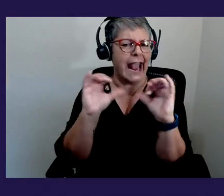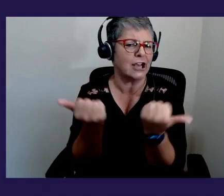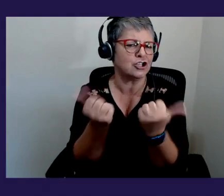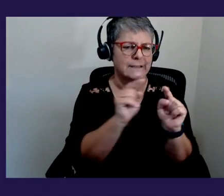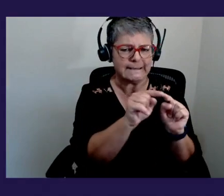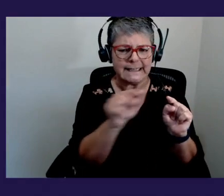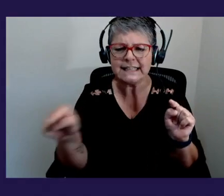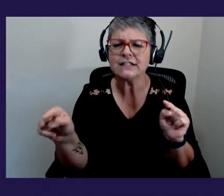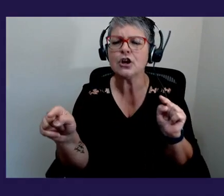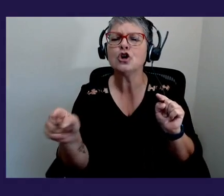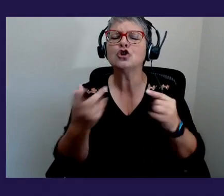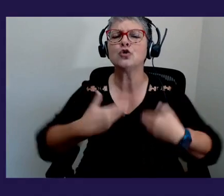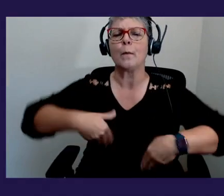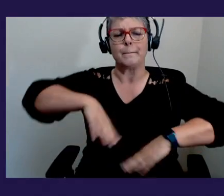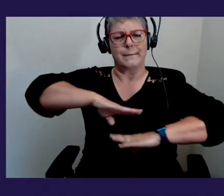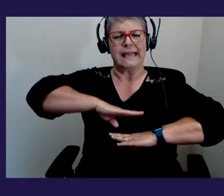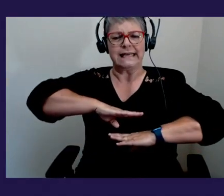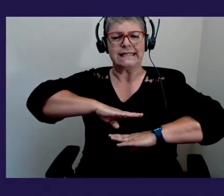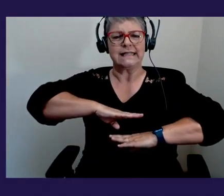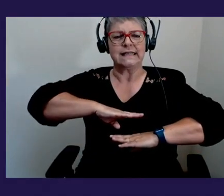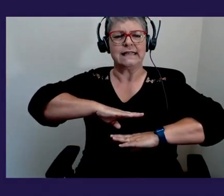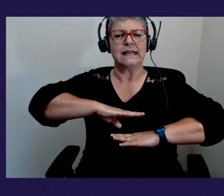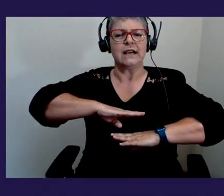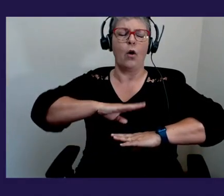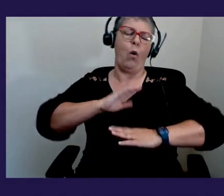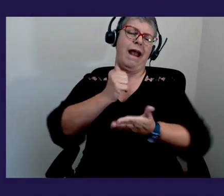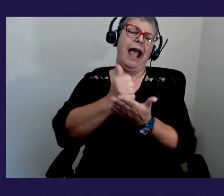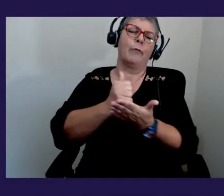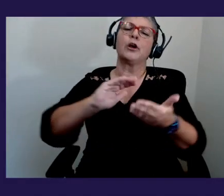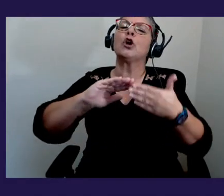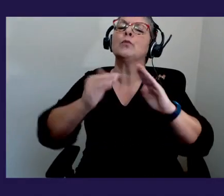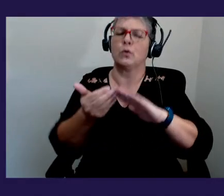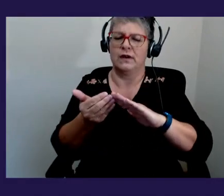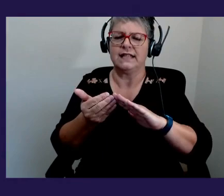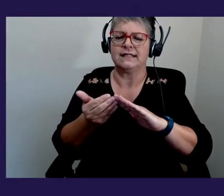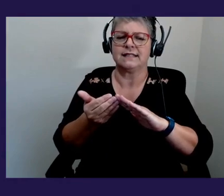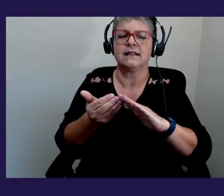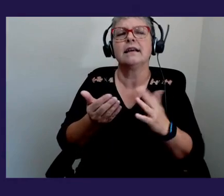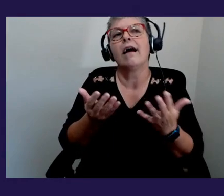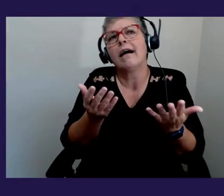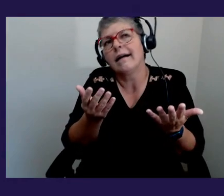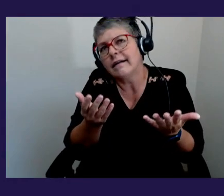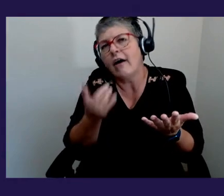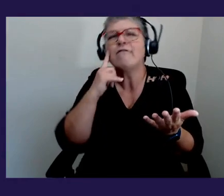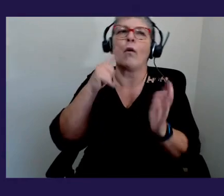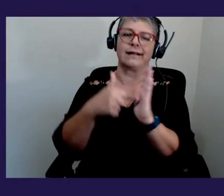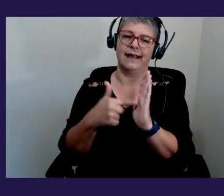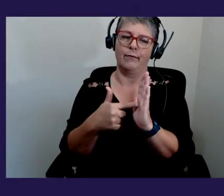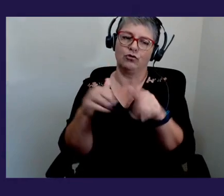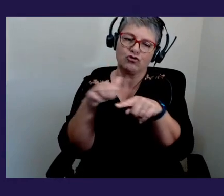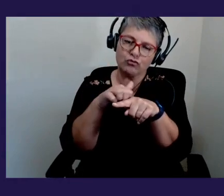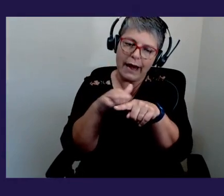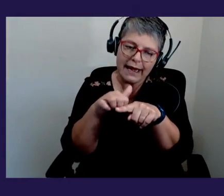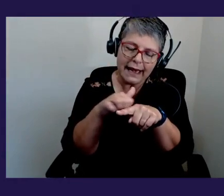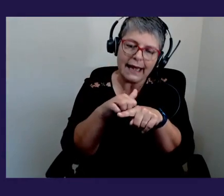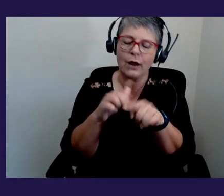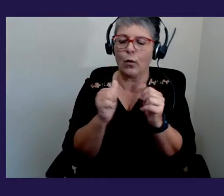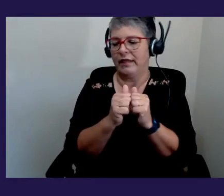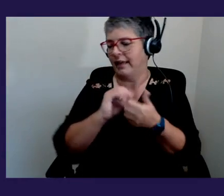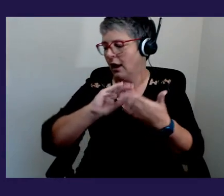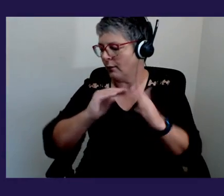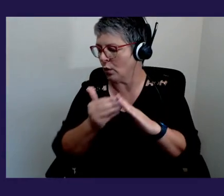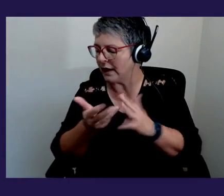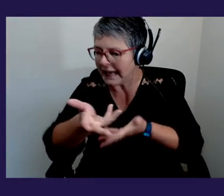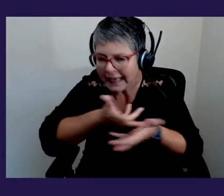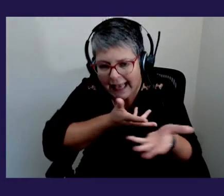meet communities where they are. So, for example, training in community engagement,